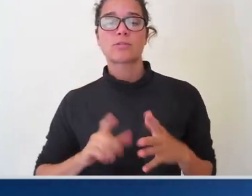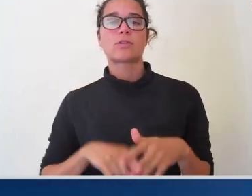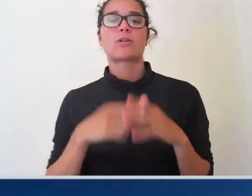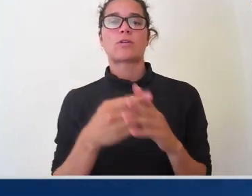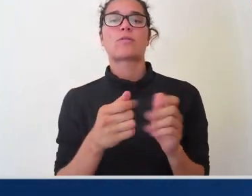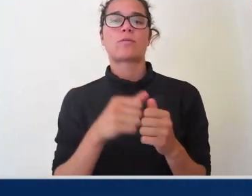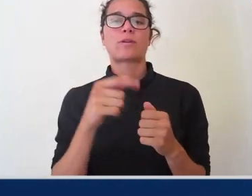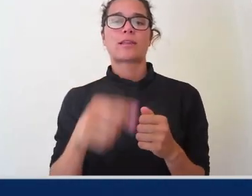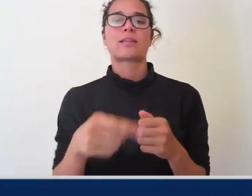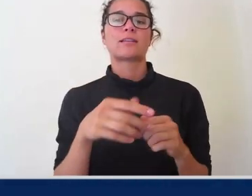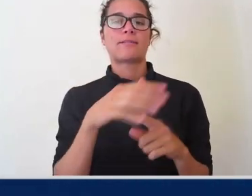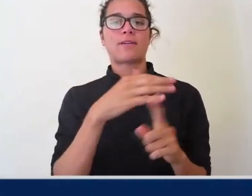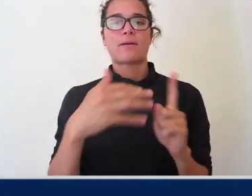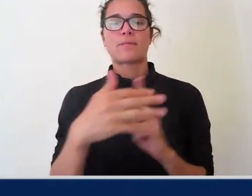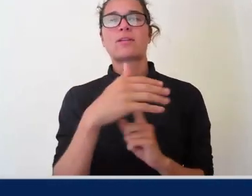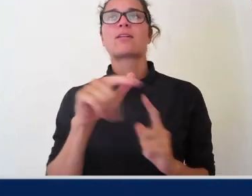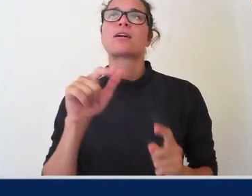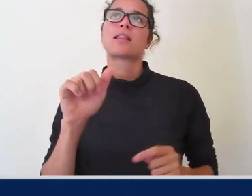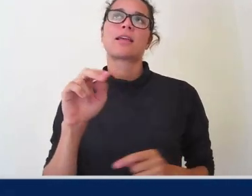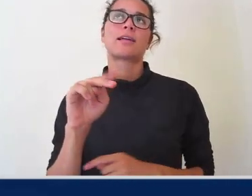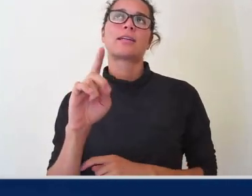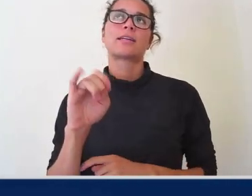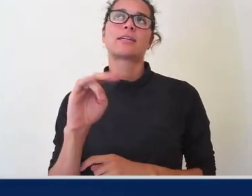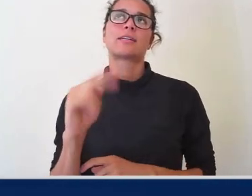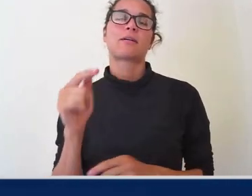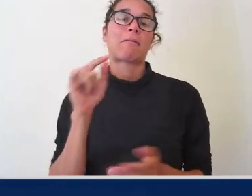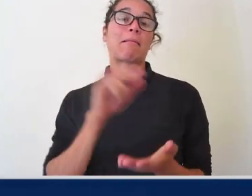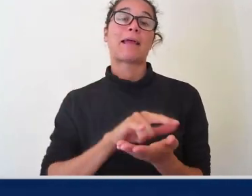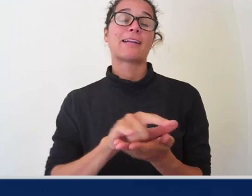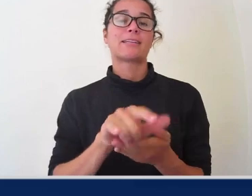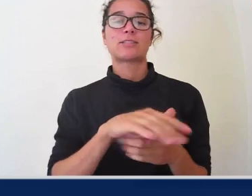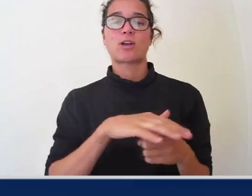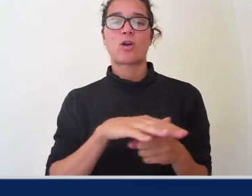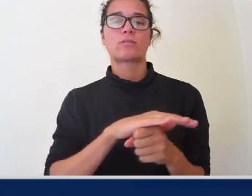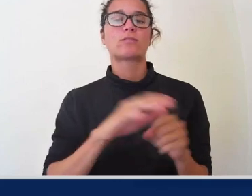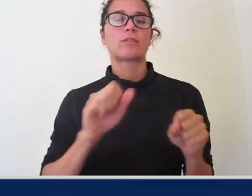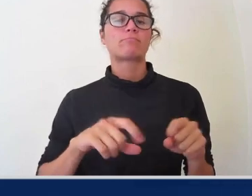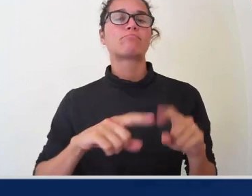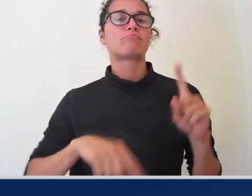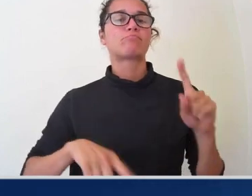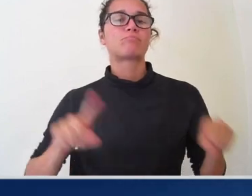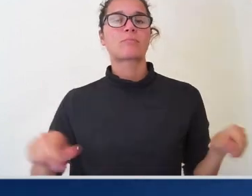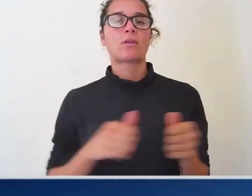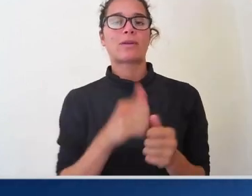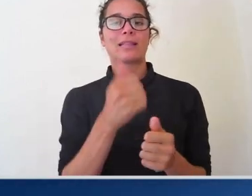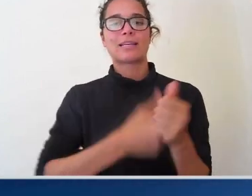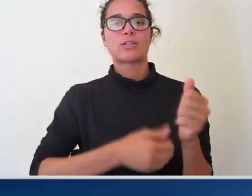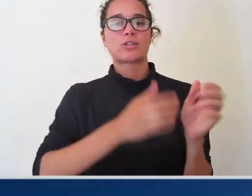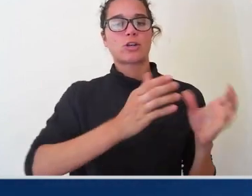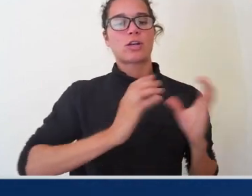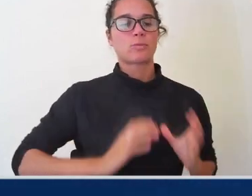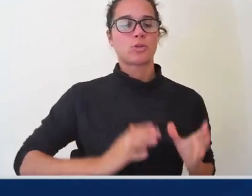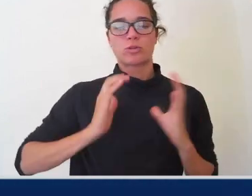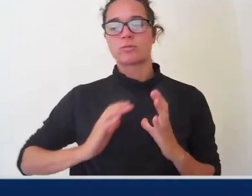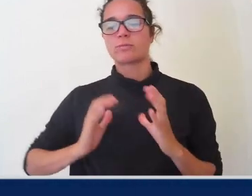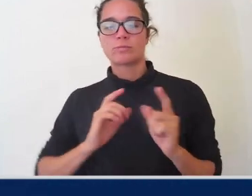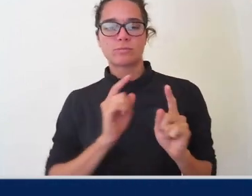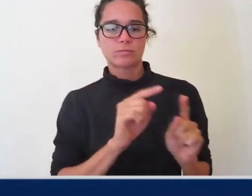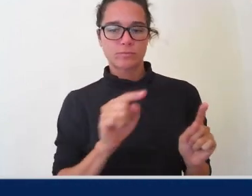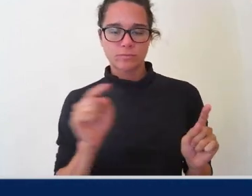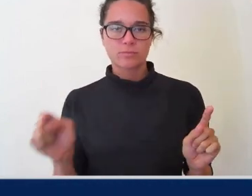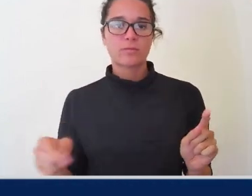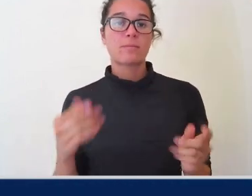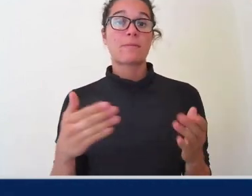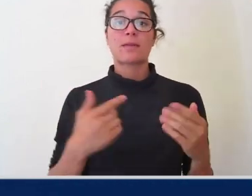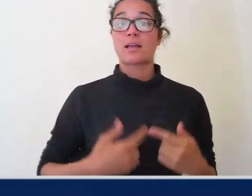zone could be subjective based on who the customer is, right? Right. For example, I'm a health and life sciences customer.